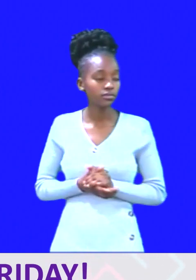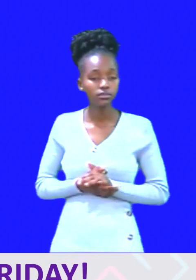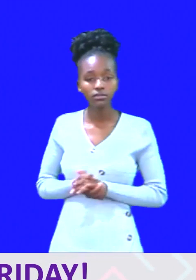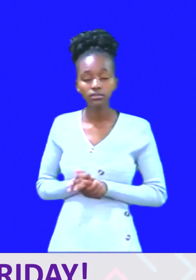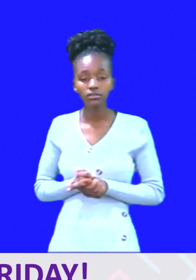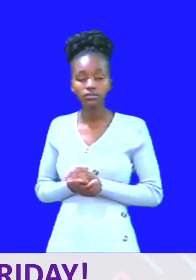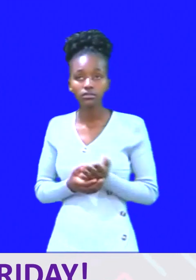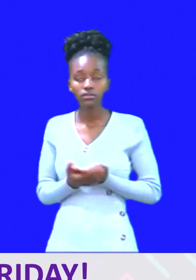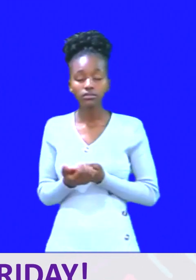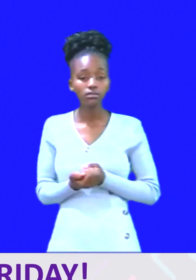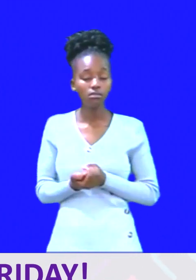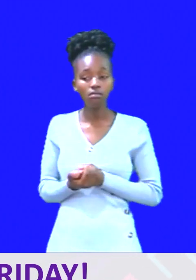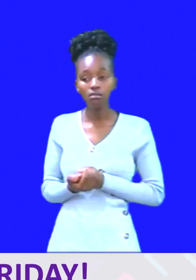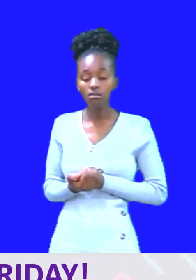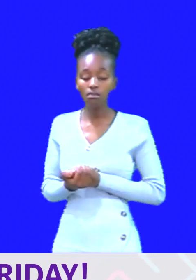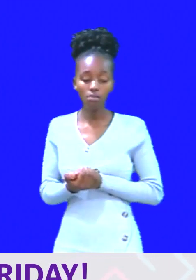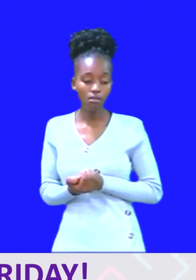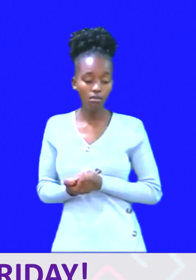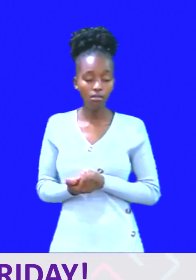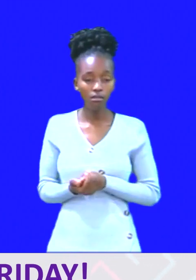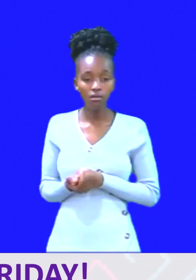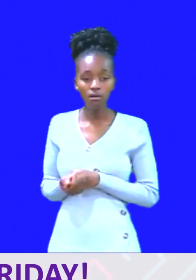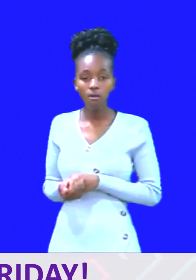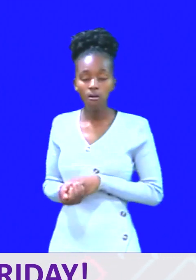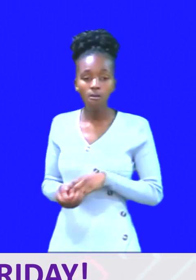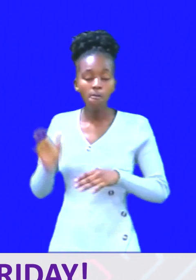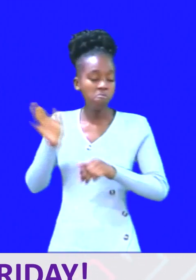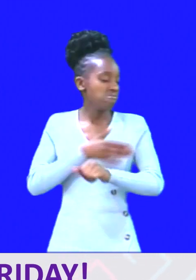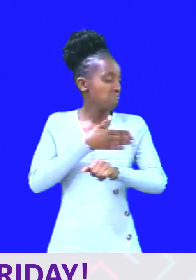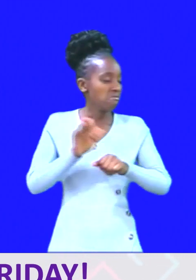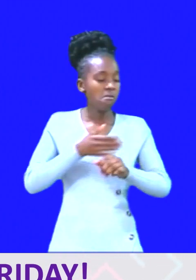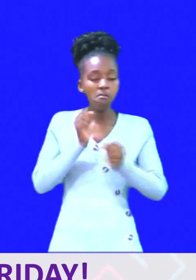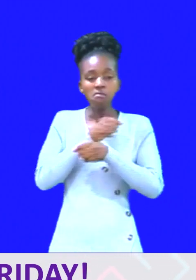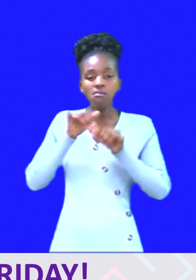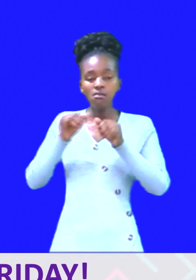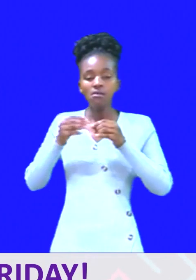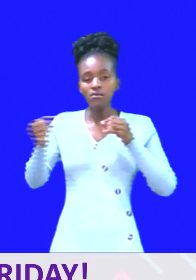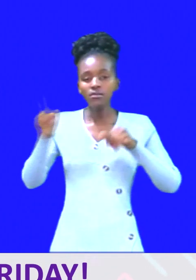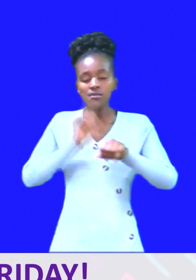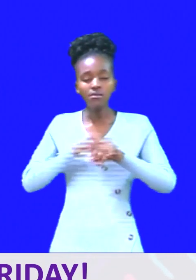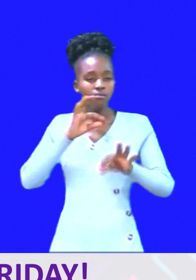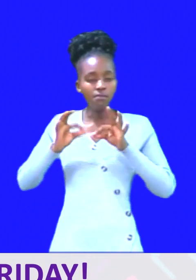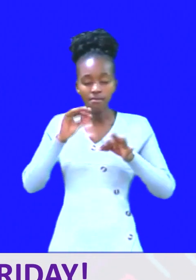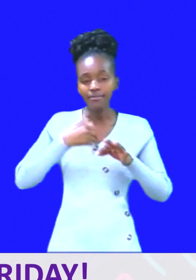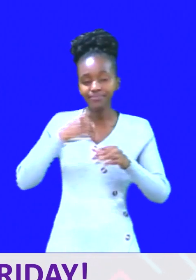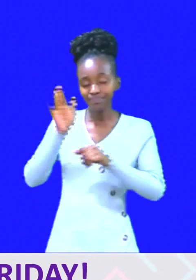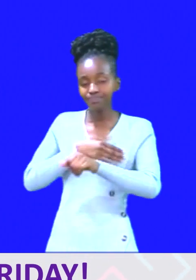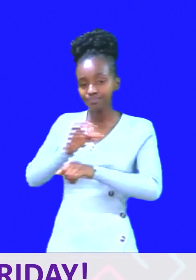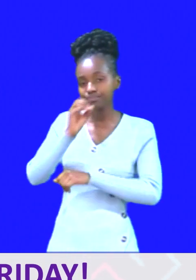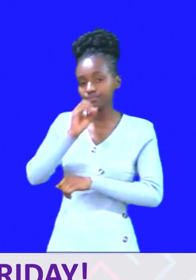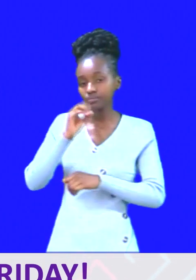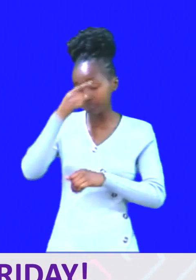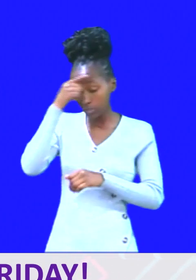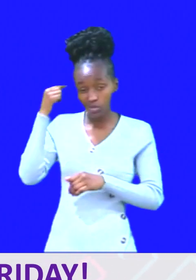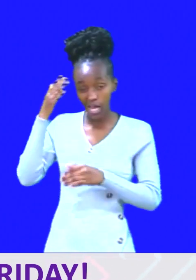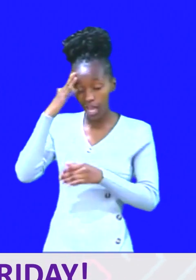Biggest addiction, Tani computer music, I can't stay for long, Yeah, I was expecting that. Kuspiri